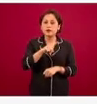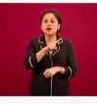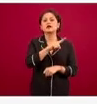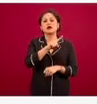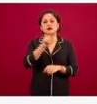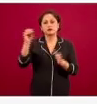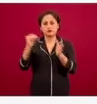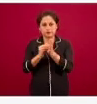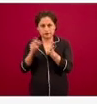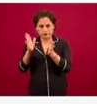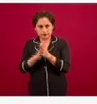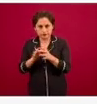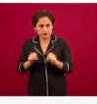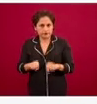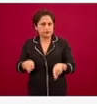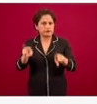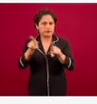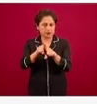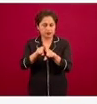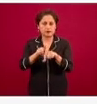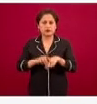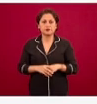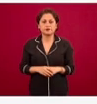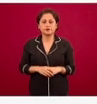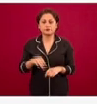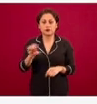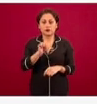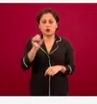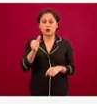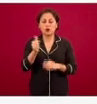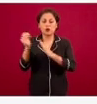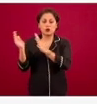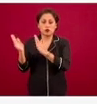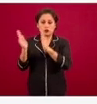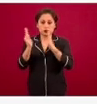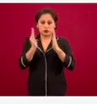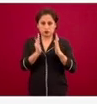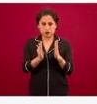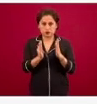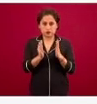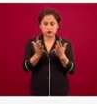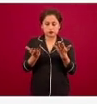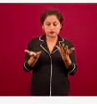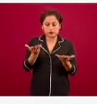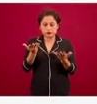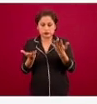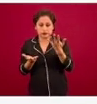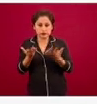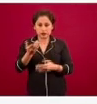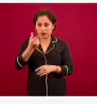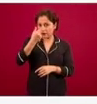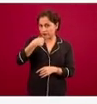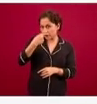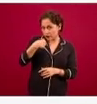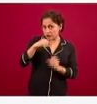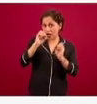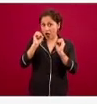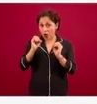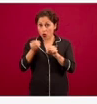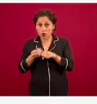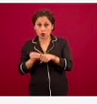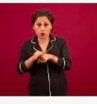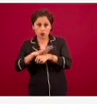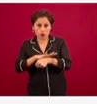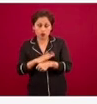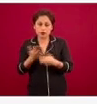so two different numbers, right? One of them, this one is only if they sneeze and they seek consultation, they